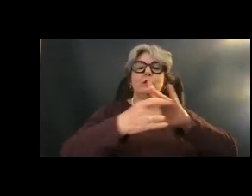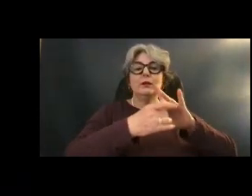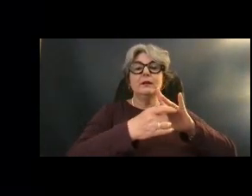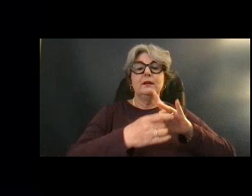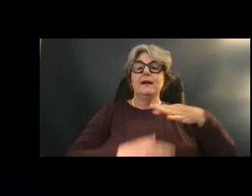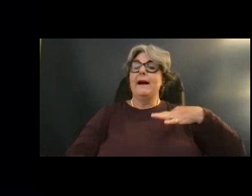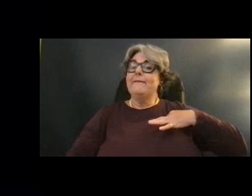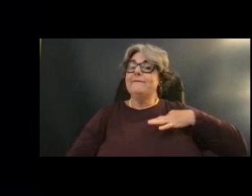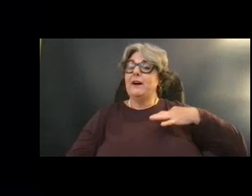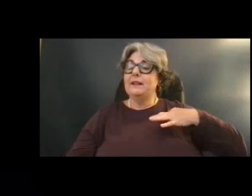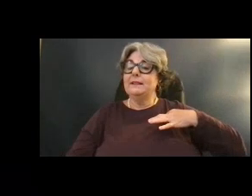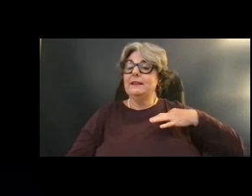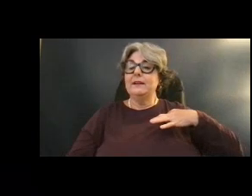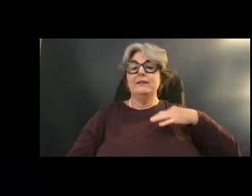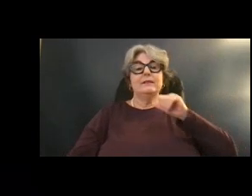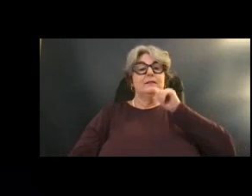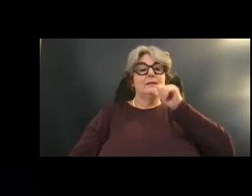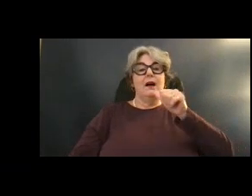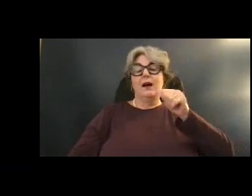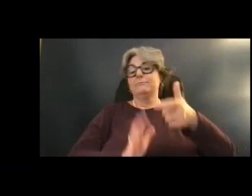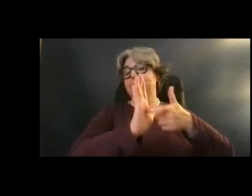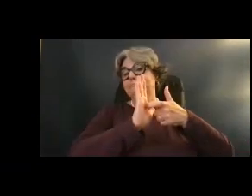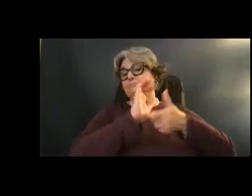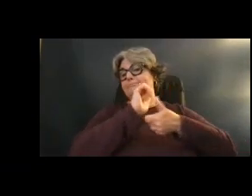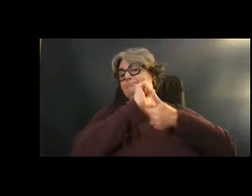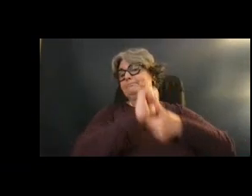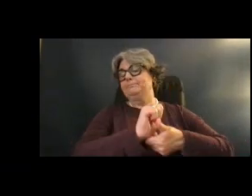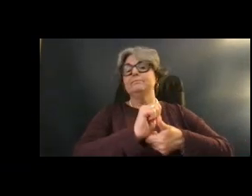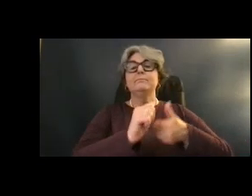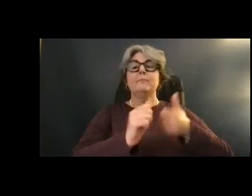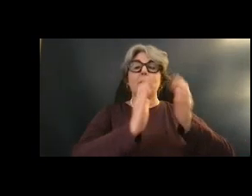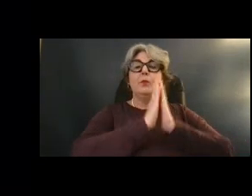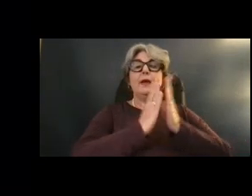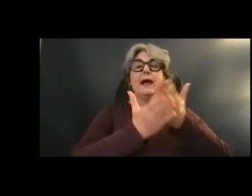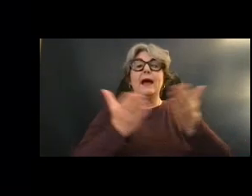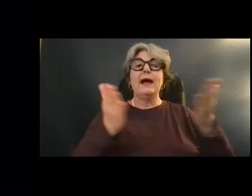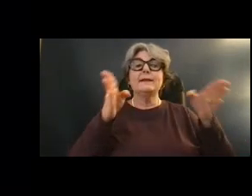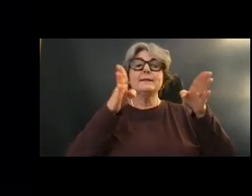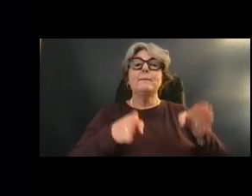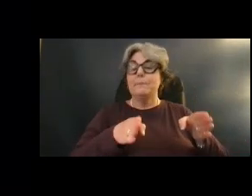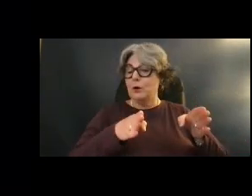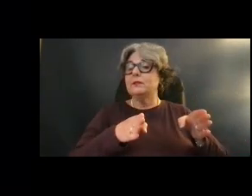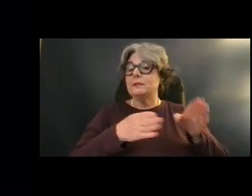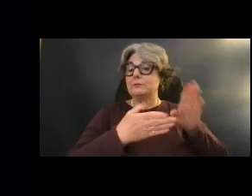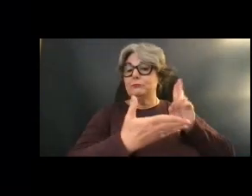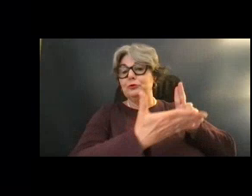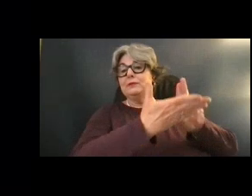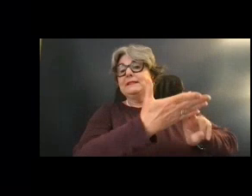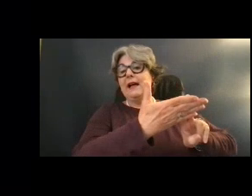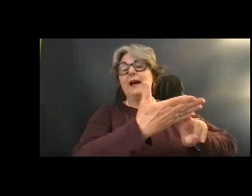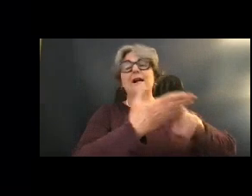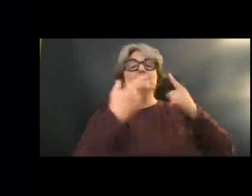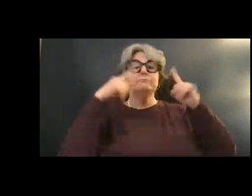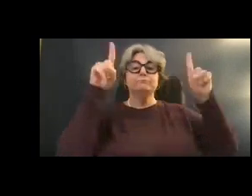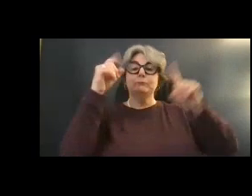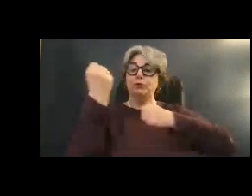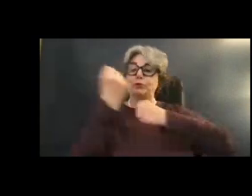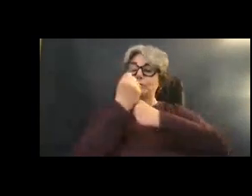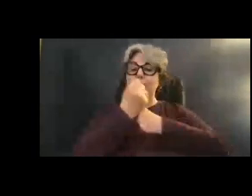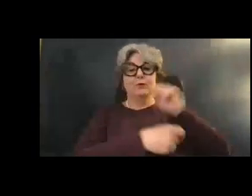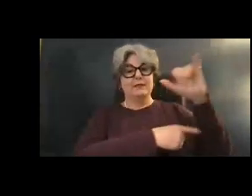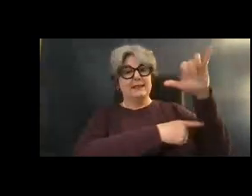voluntary, non-binding coalition. So we just ask for someone to sign a declaration of support saying, yes,